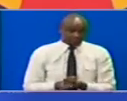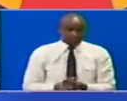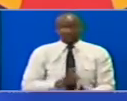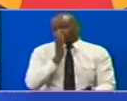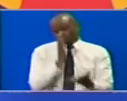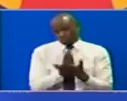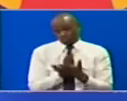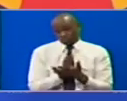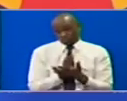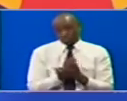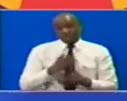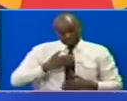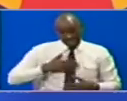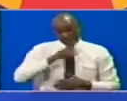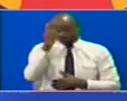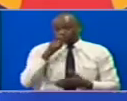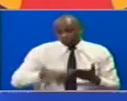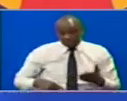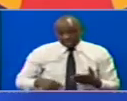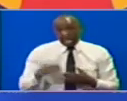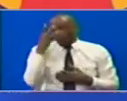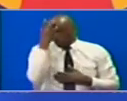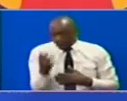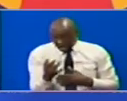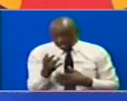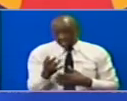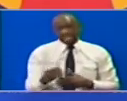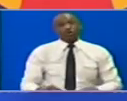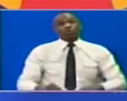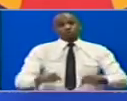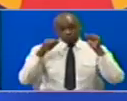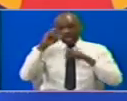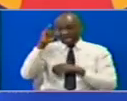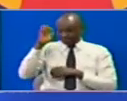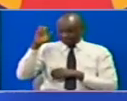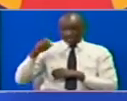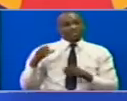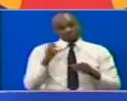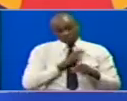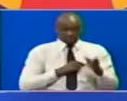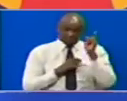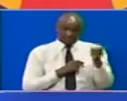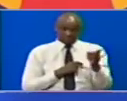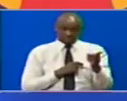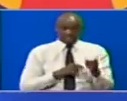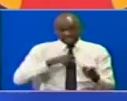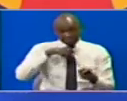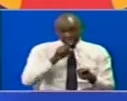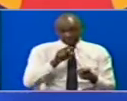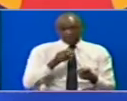Indeed, my question is, why is the Chebukati Chiloba-led commission being